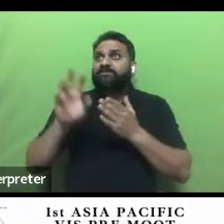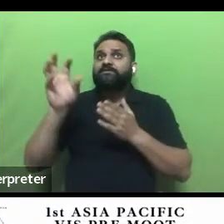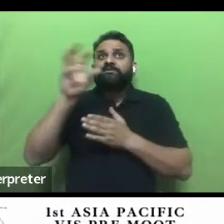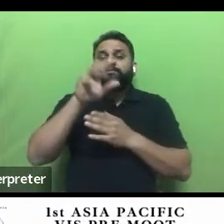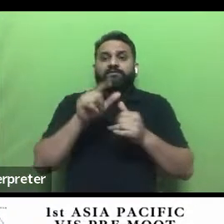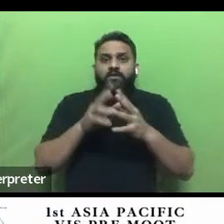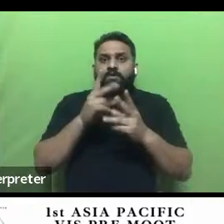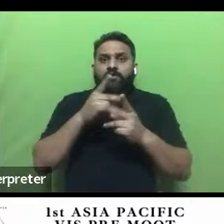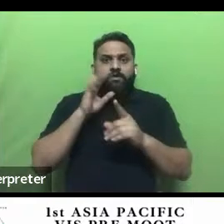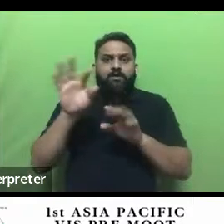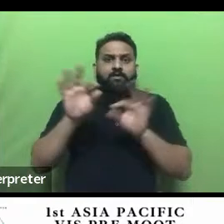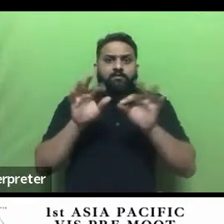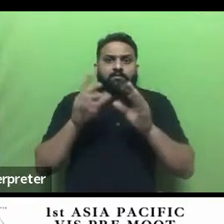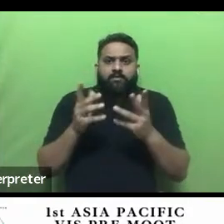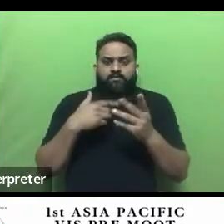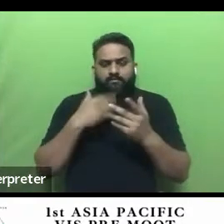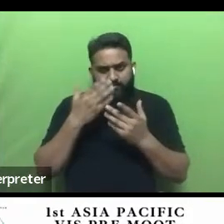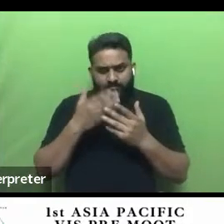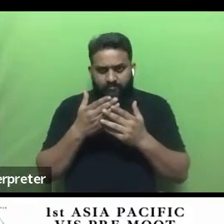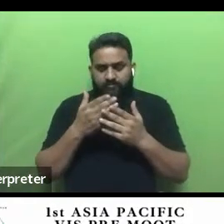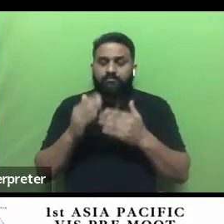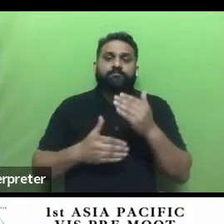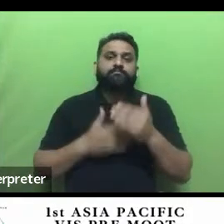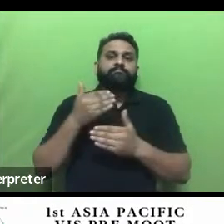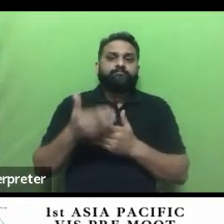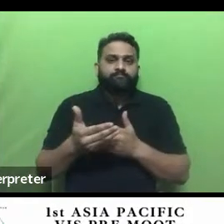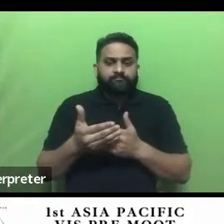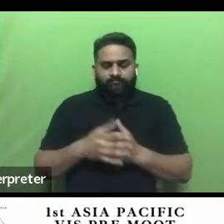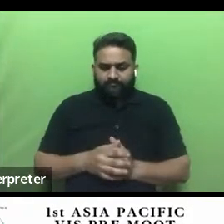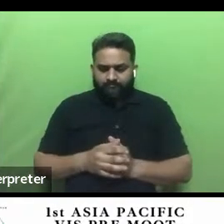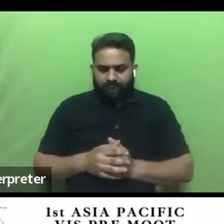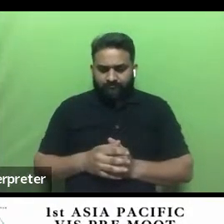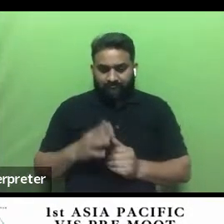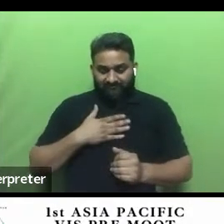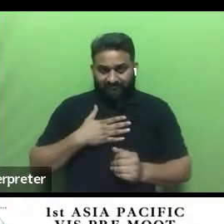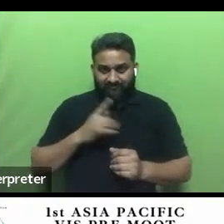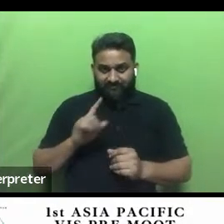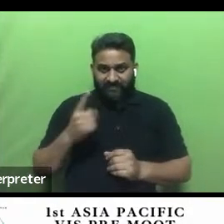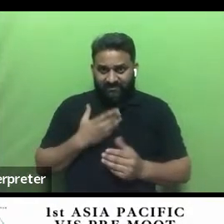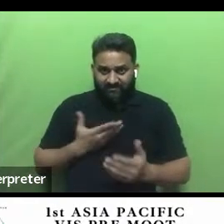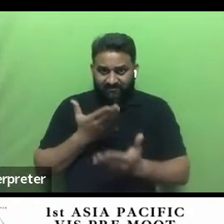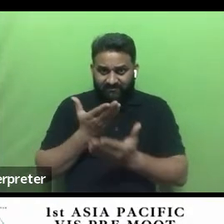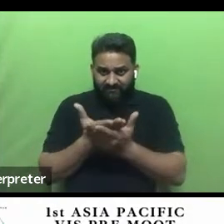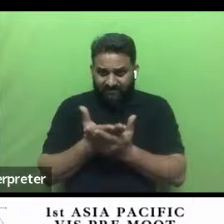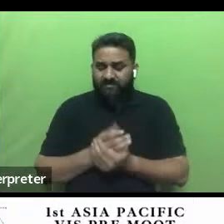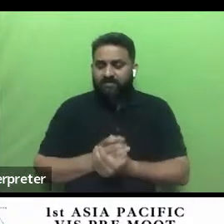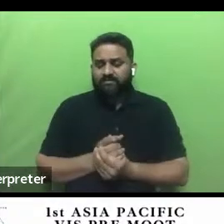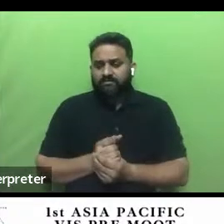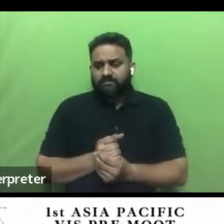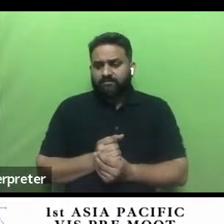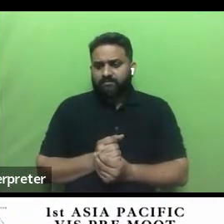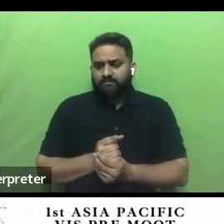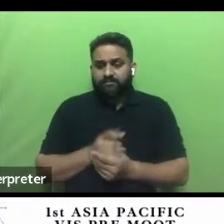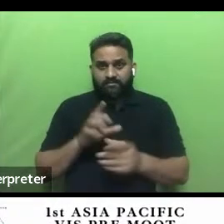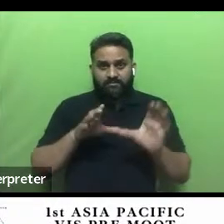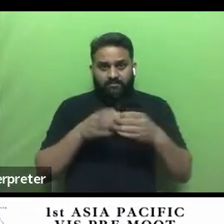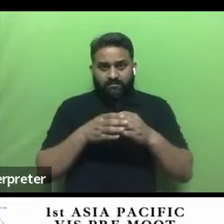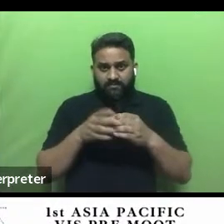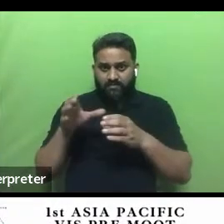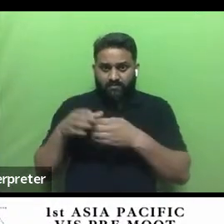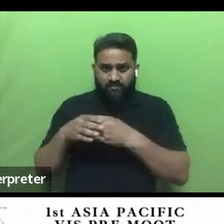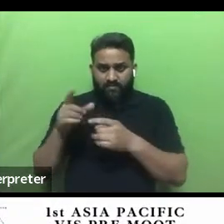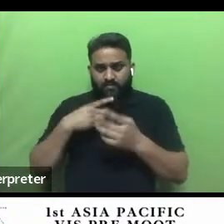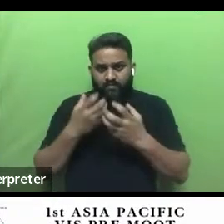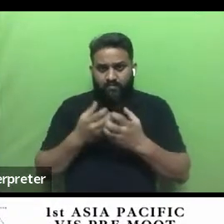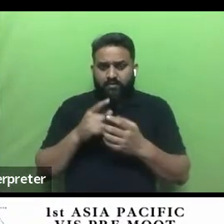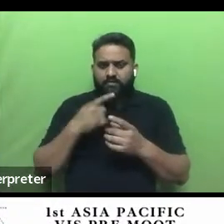here. Proceeding then to my first submission, which is that the parties made an implied